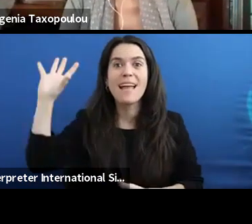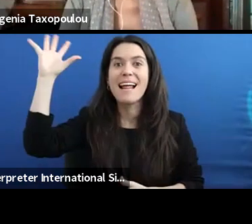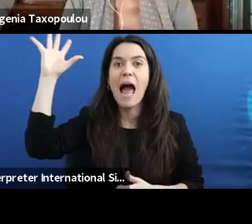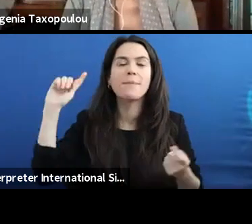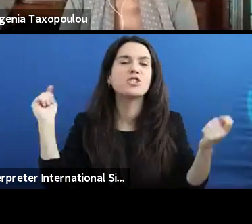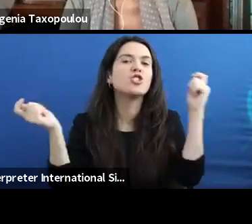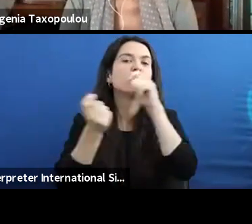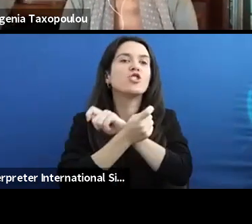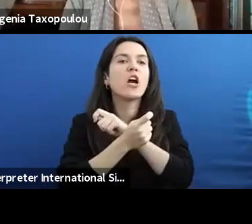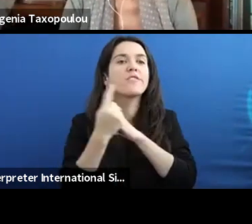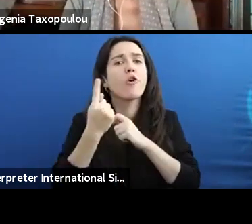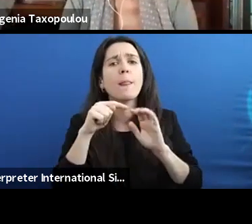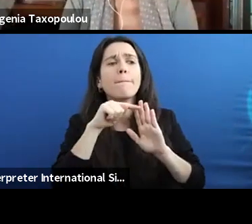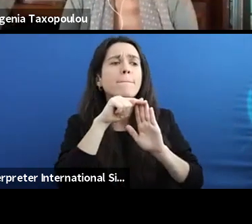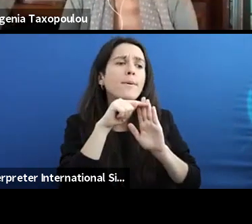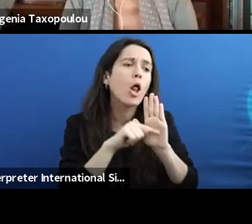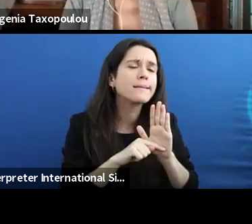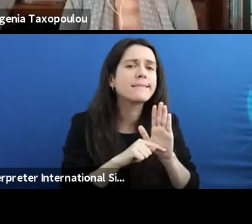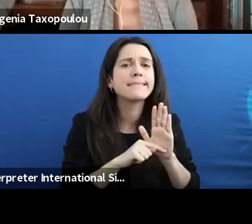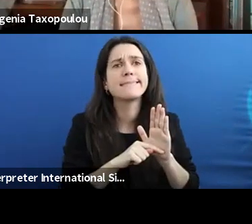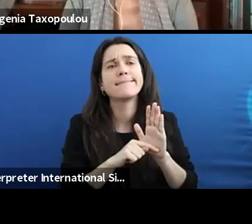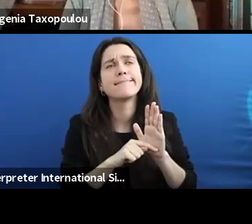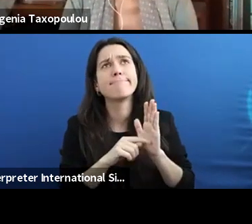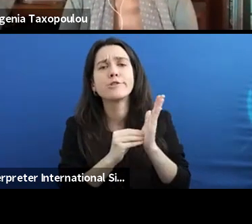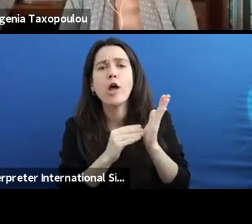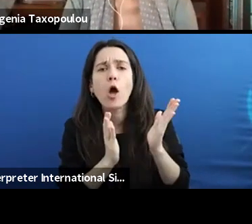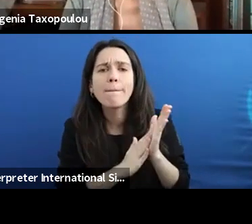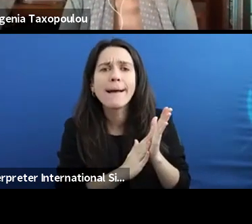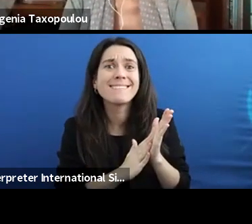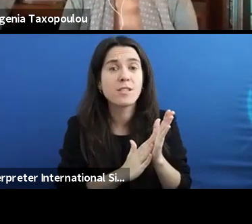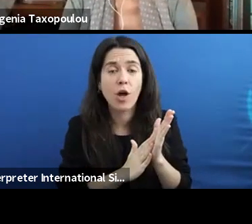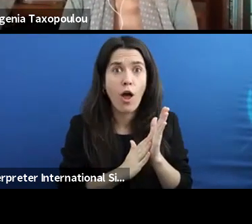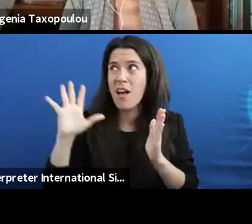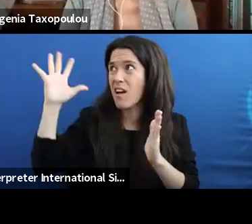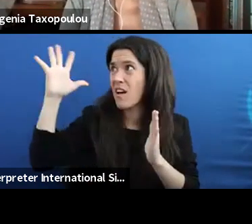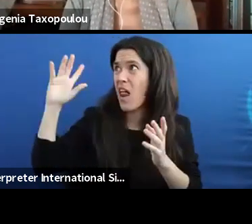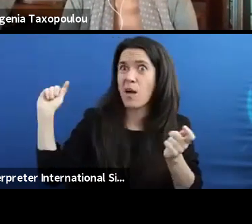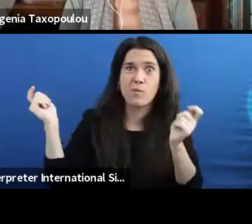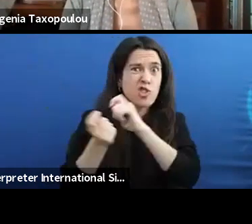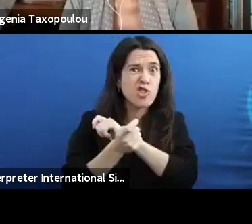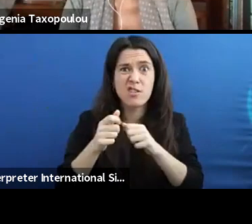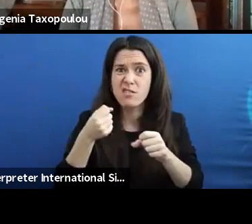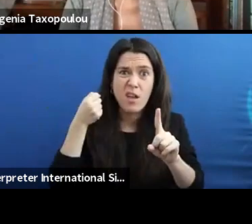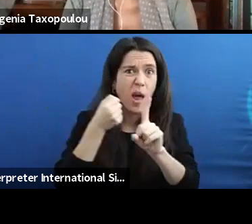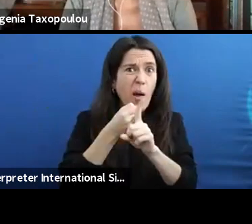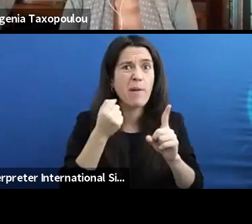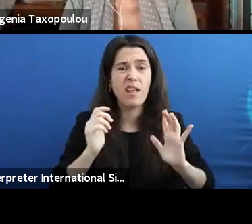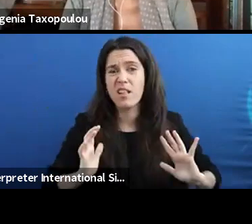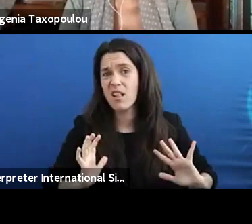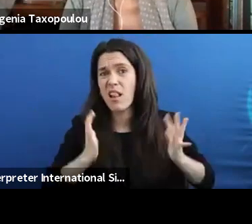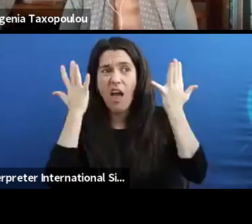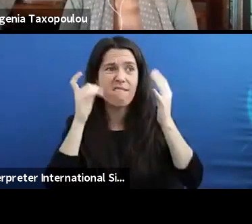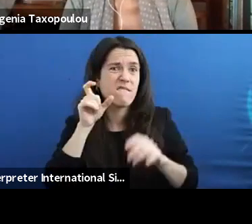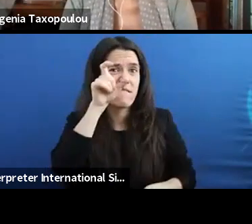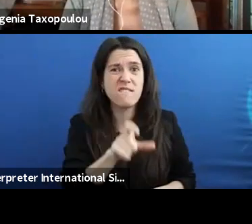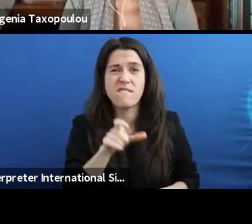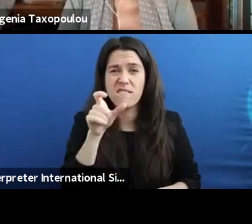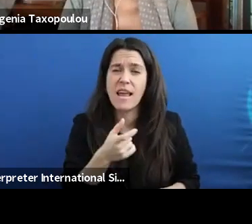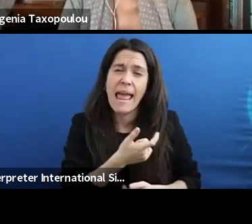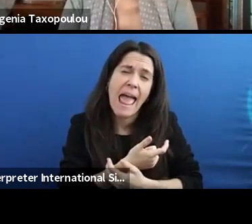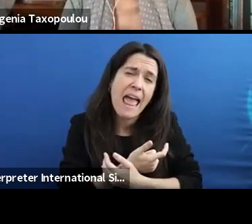of a policy document. Climate change impacts women, boys, men, girls, and other humans on this planet